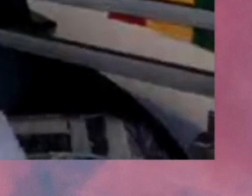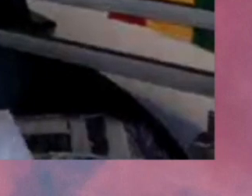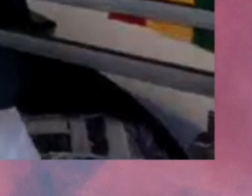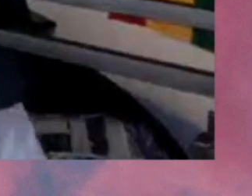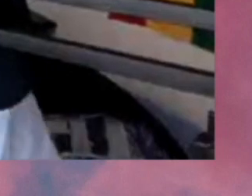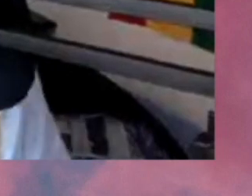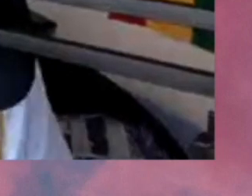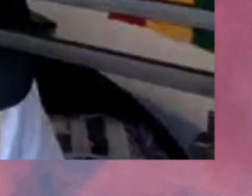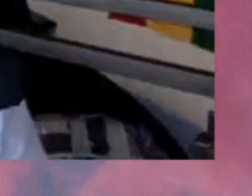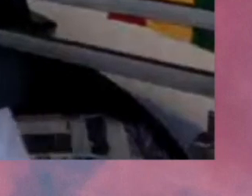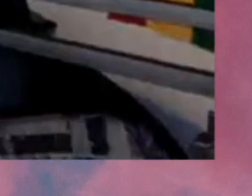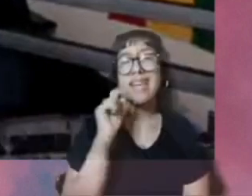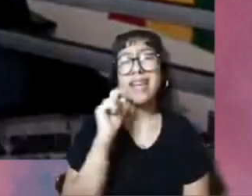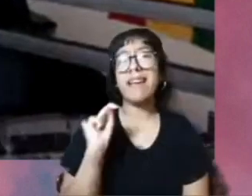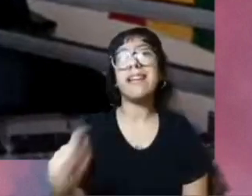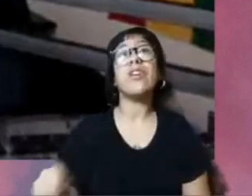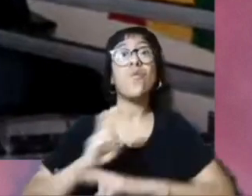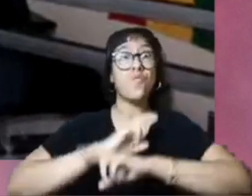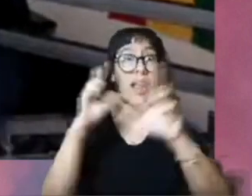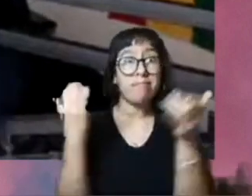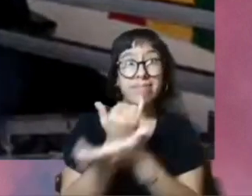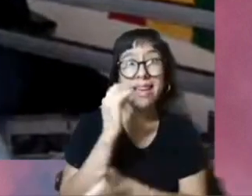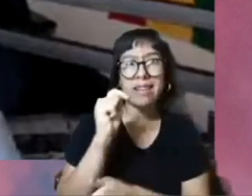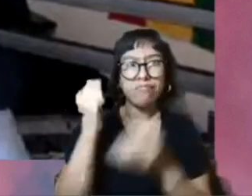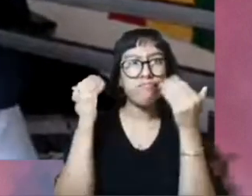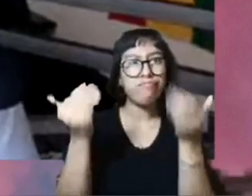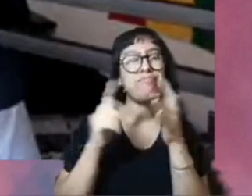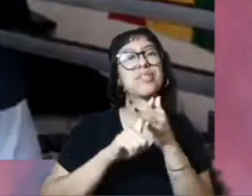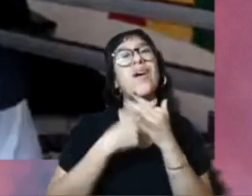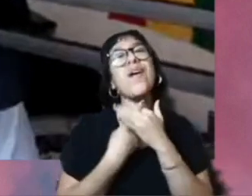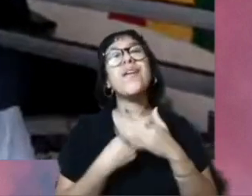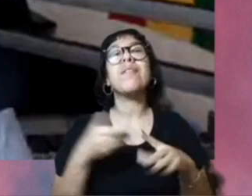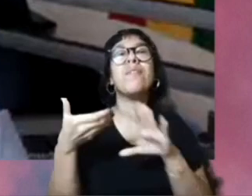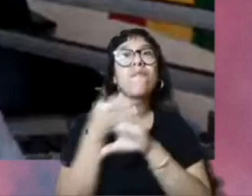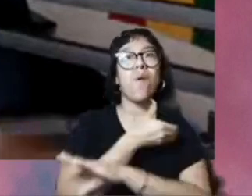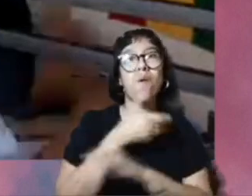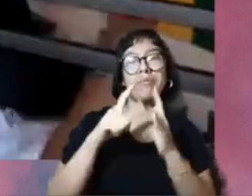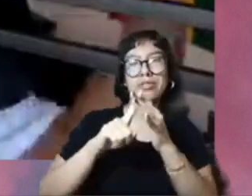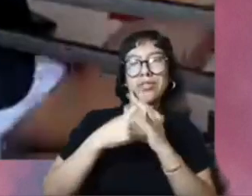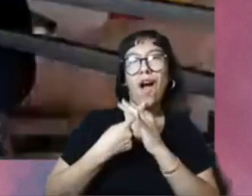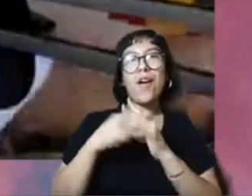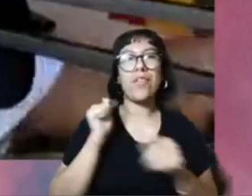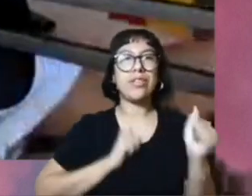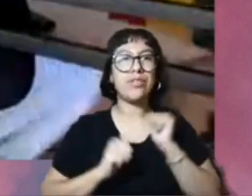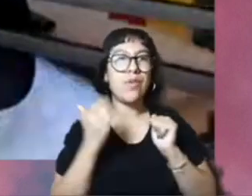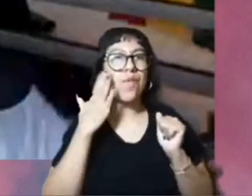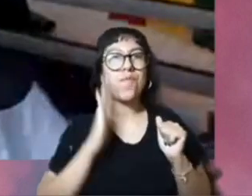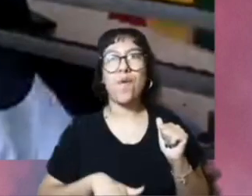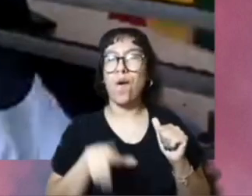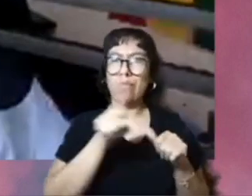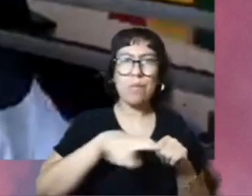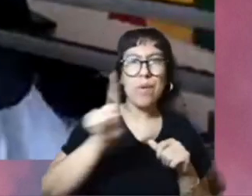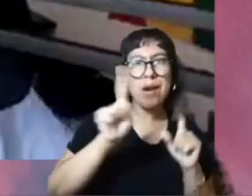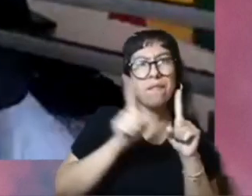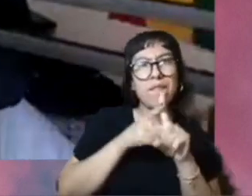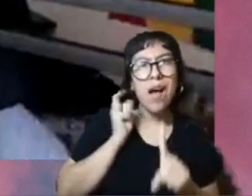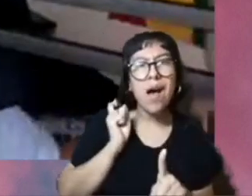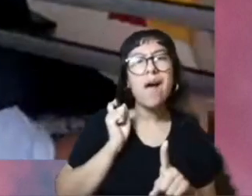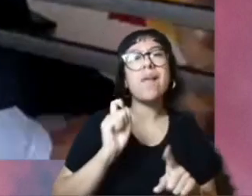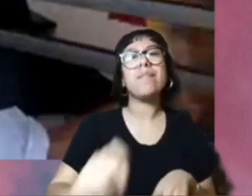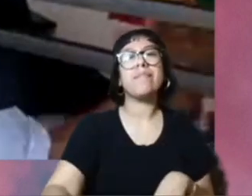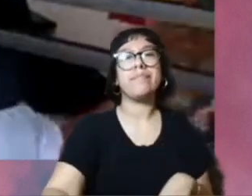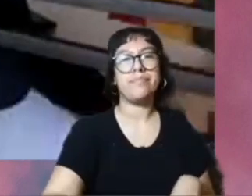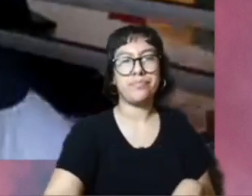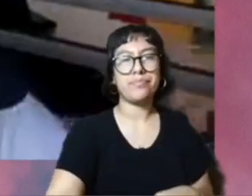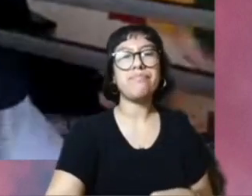Okay, so if y'all ready to get it, then let's get it. Before I get too deep into the show, I want to know where everybody out there is tuning in from. So those of